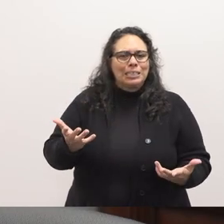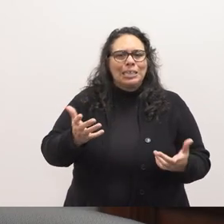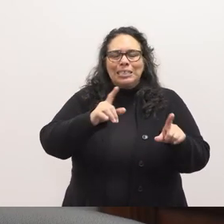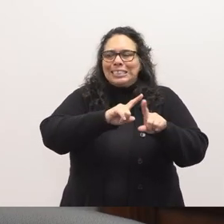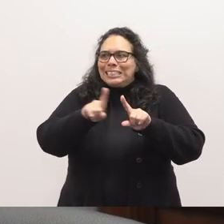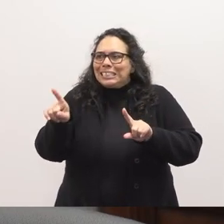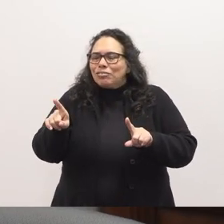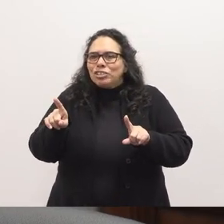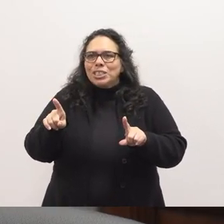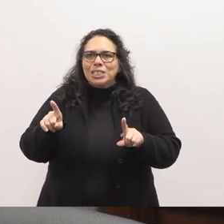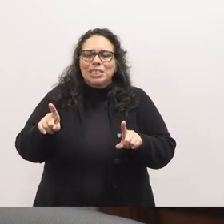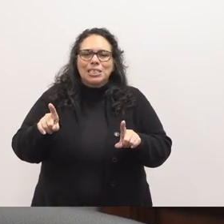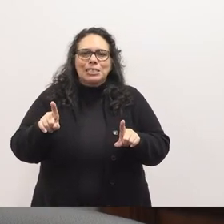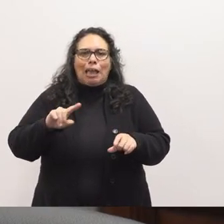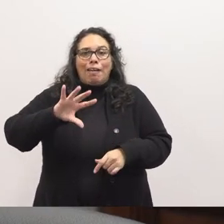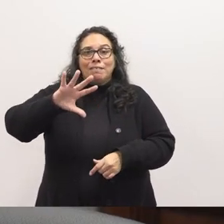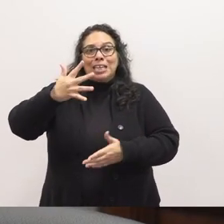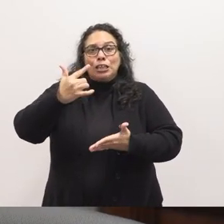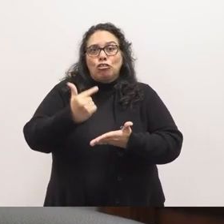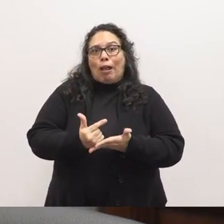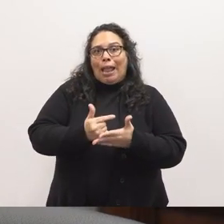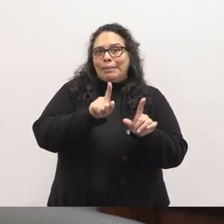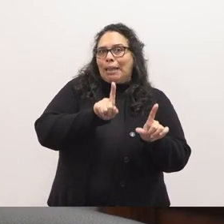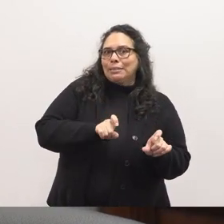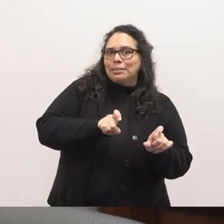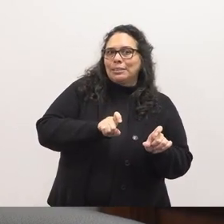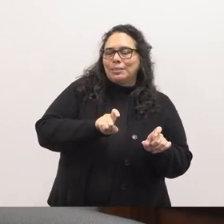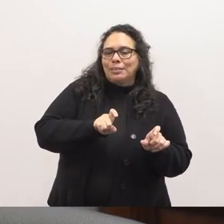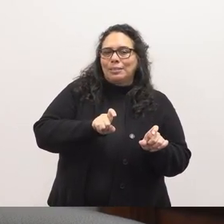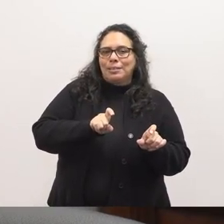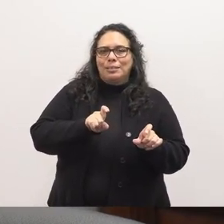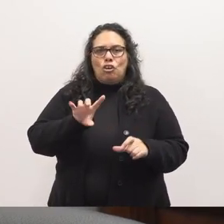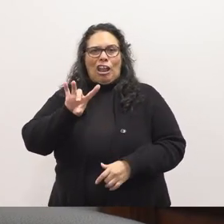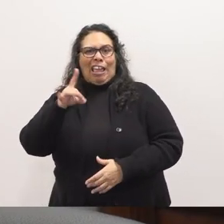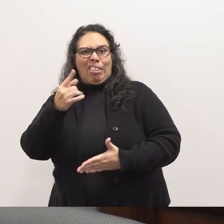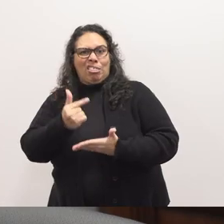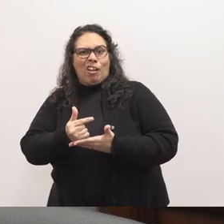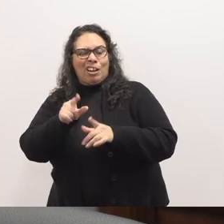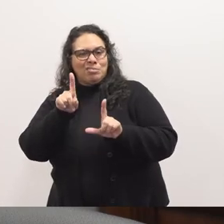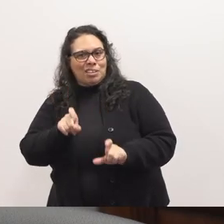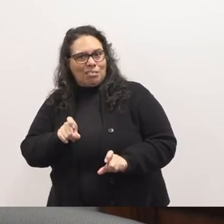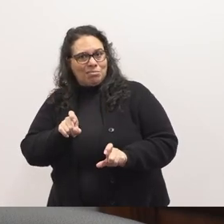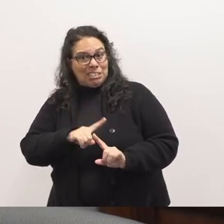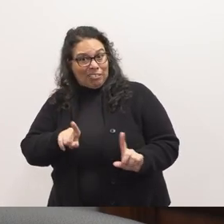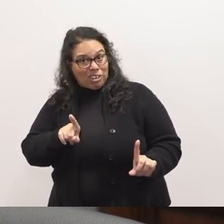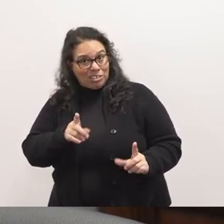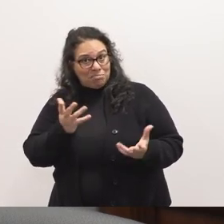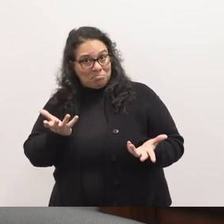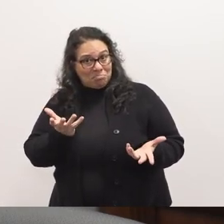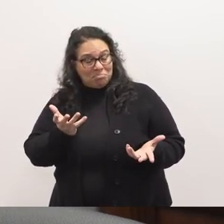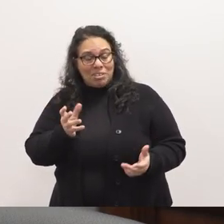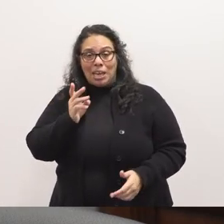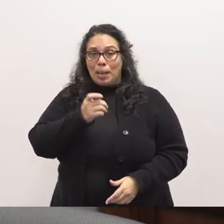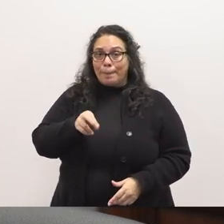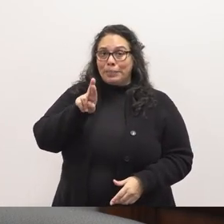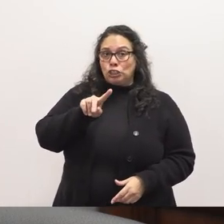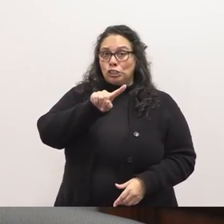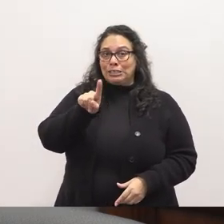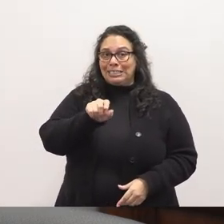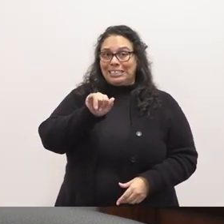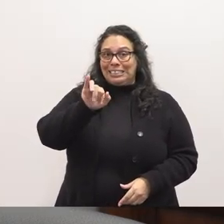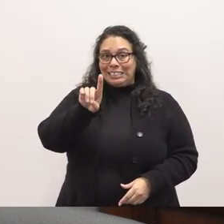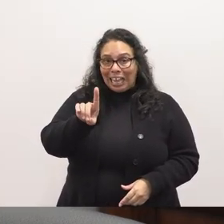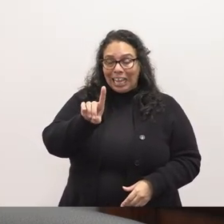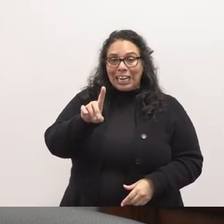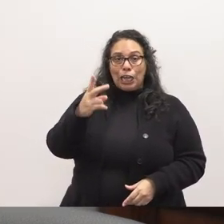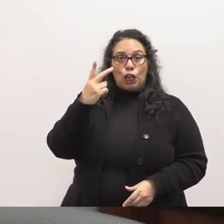differences on a fifth grade assessment versus an eighth grade assessment? Is Mr. Zaid and his team looking at